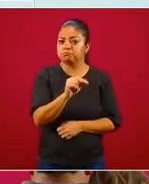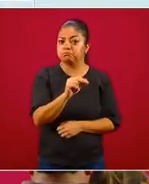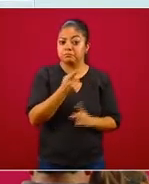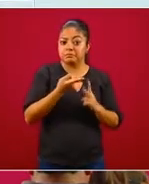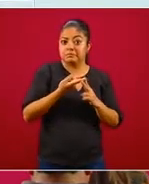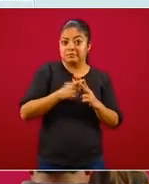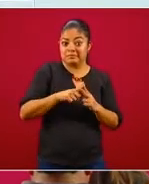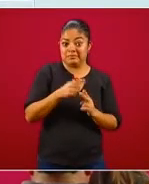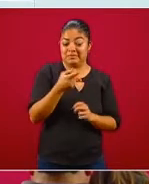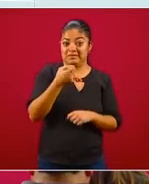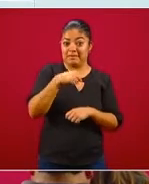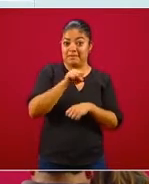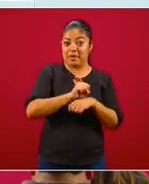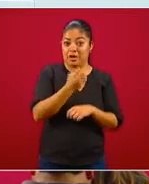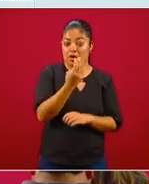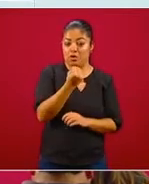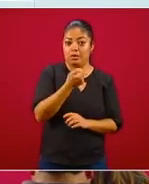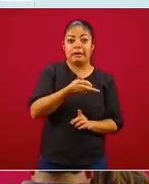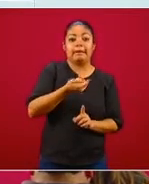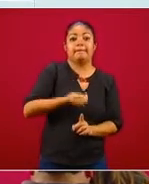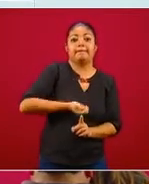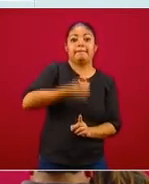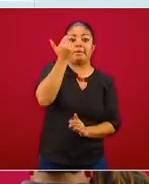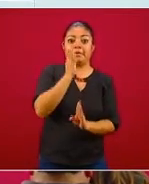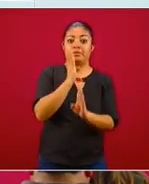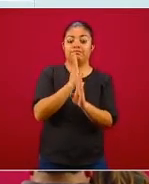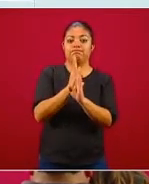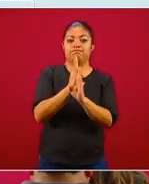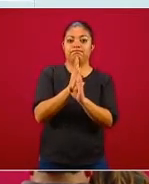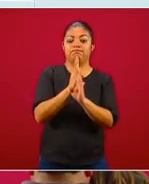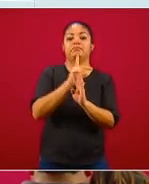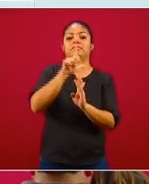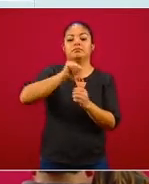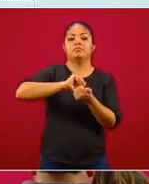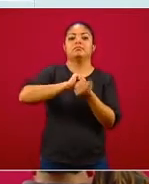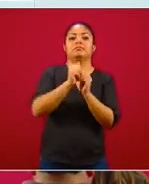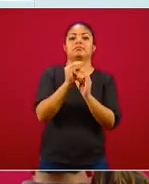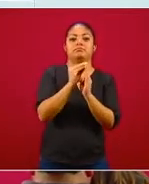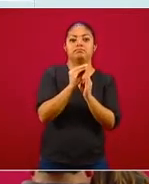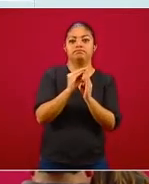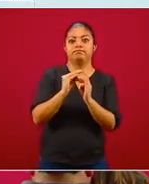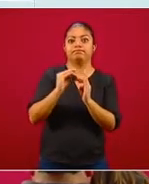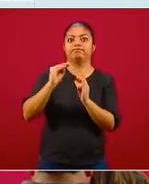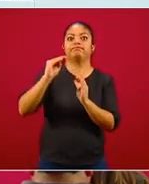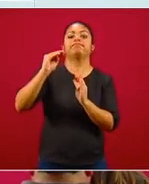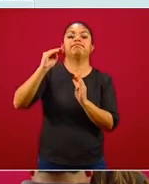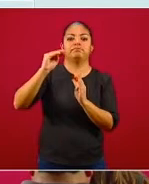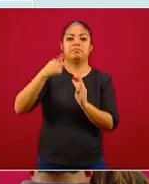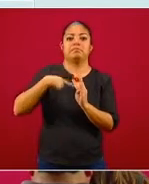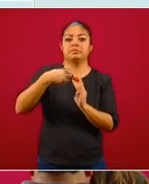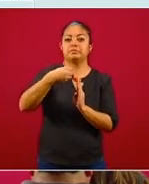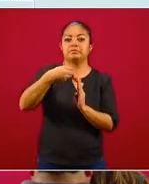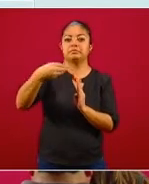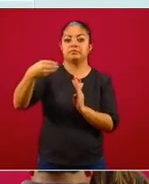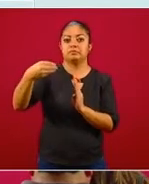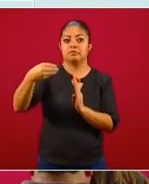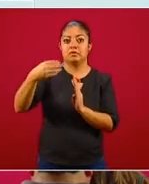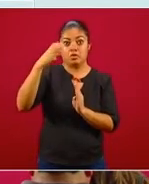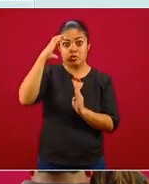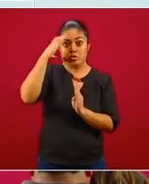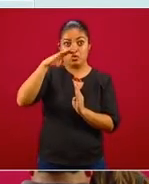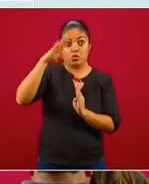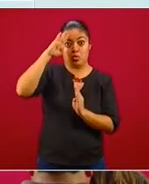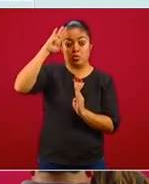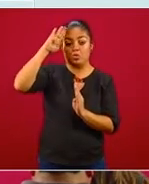the probability of it, or the percentage of people who came out positive, was 0. So then